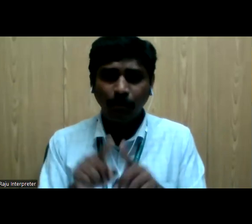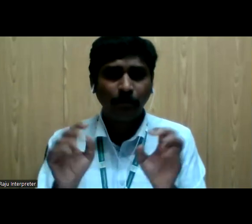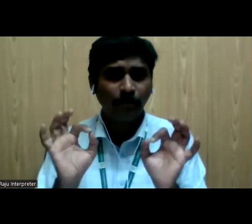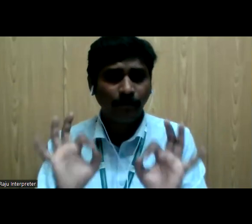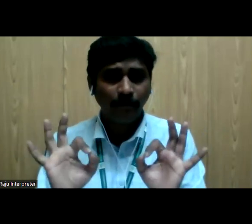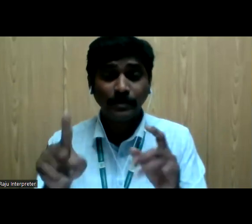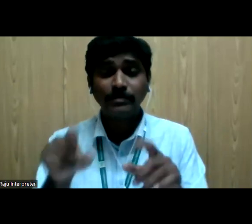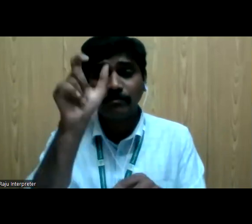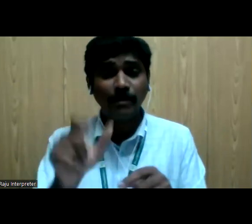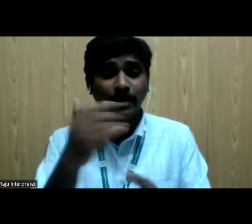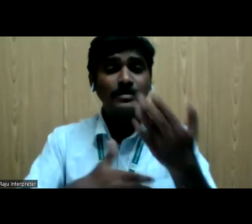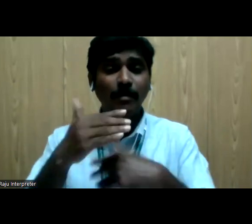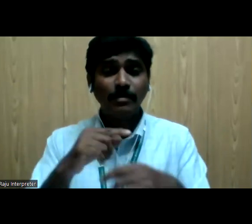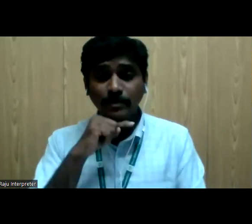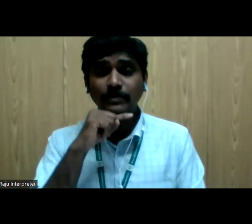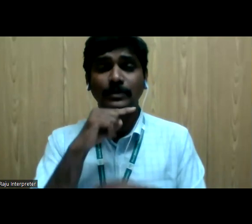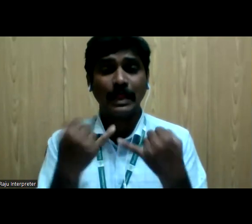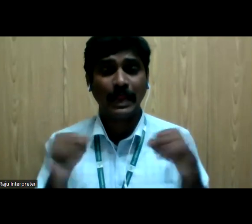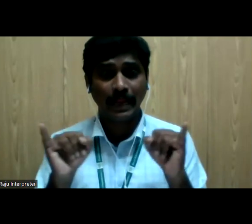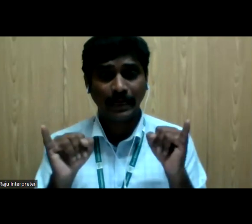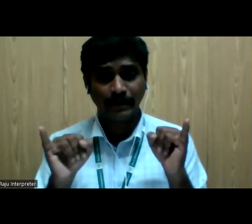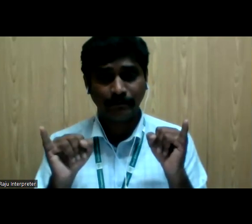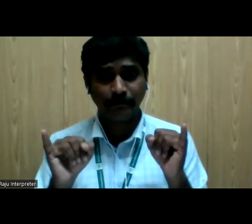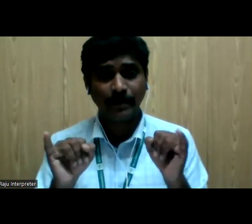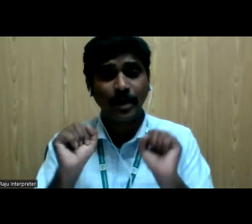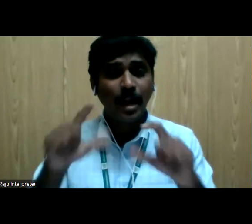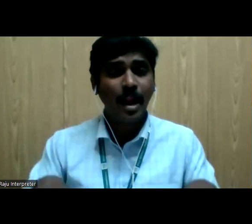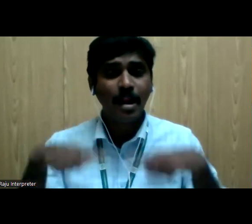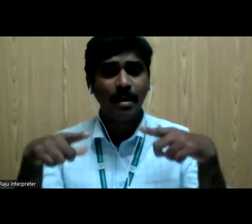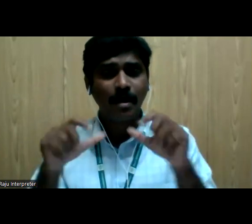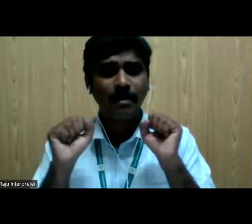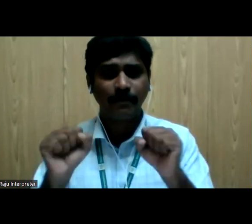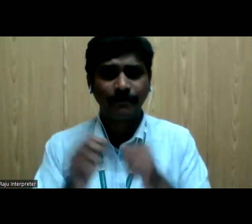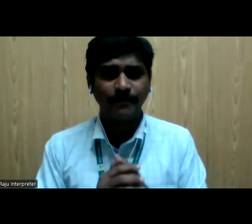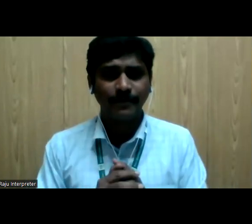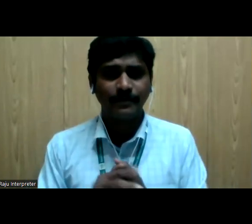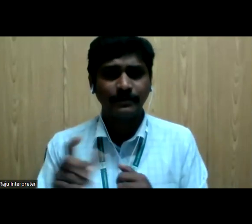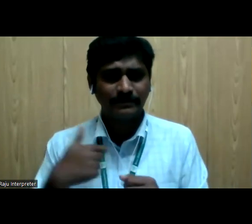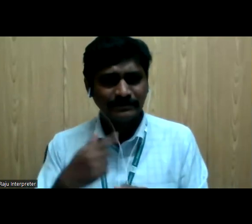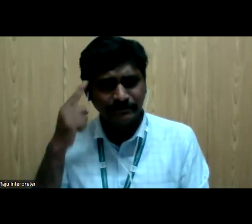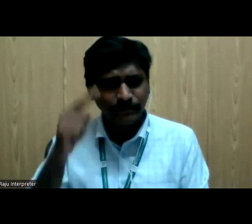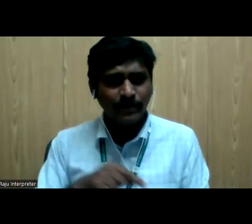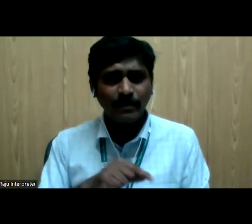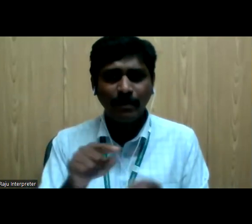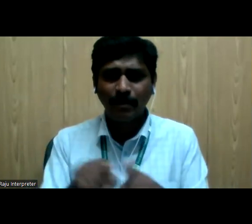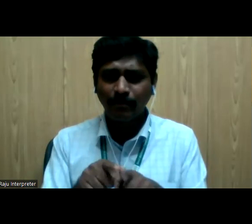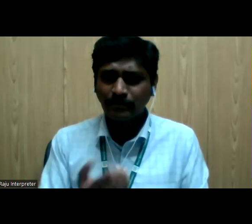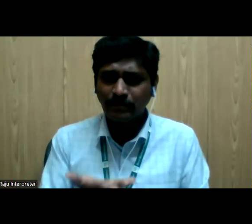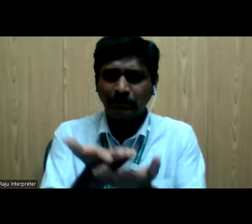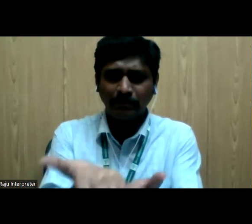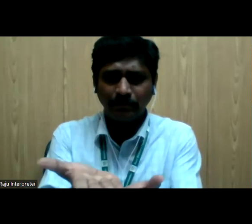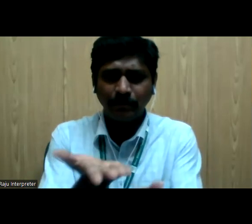more independent and dignified life. So that's been our approach. And the other realization that has very clearly